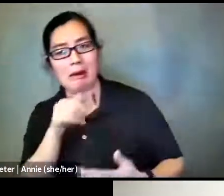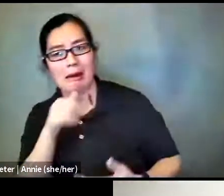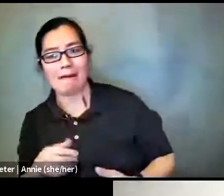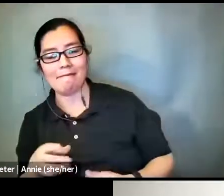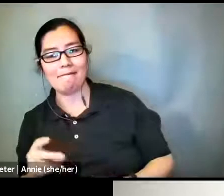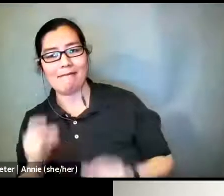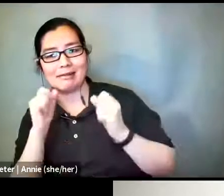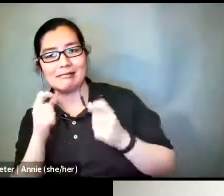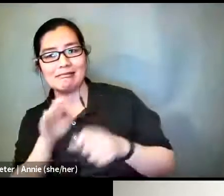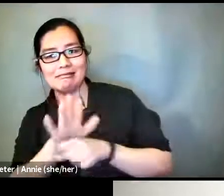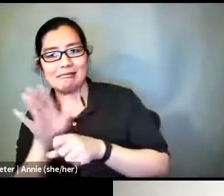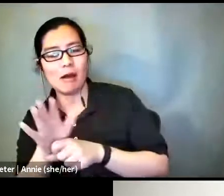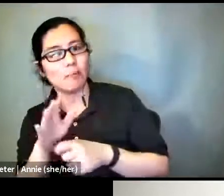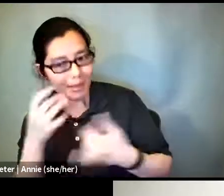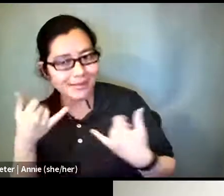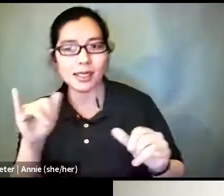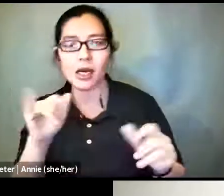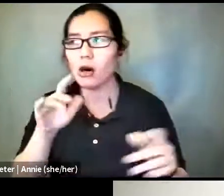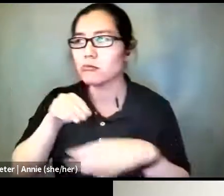So